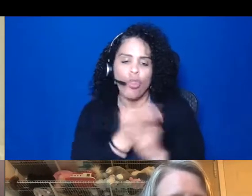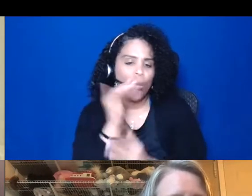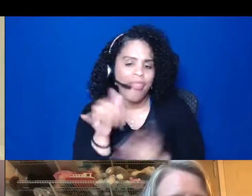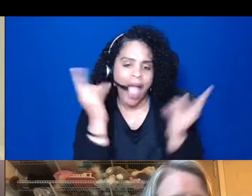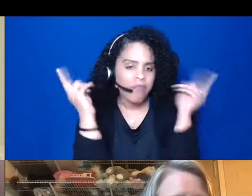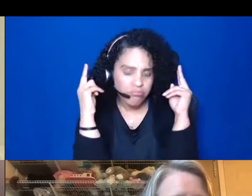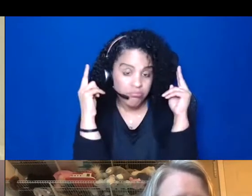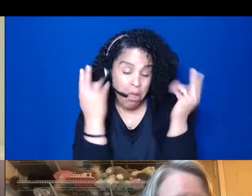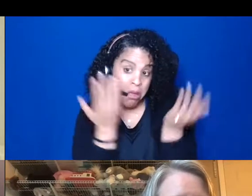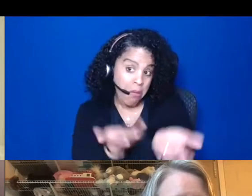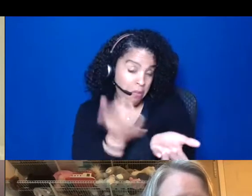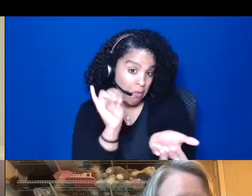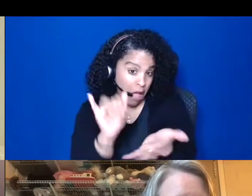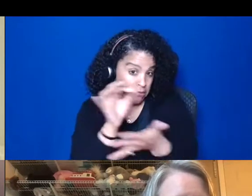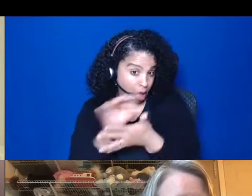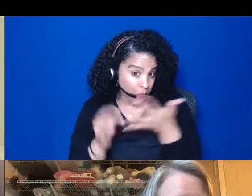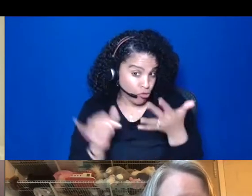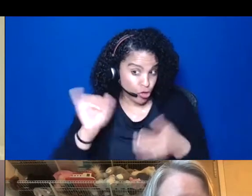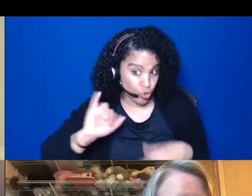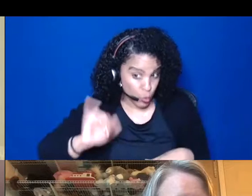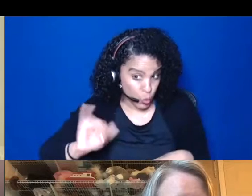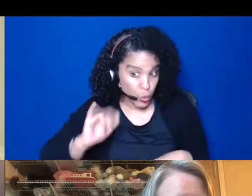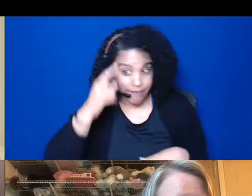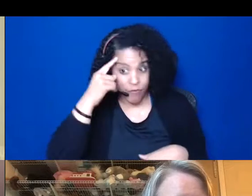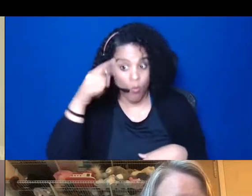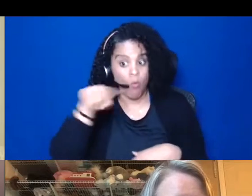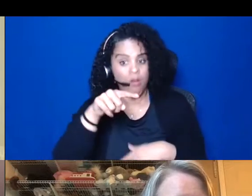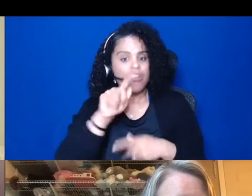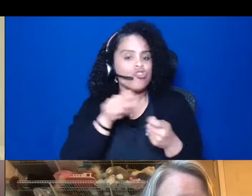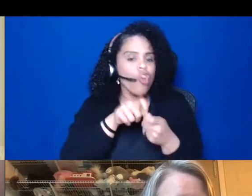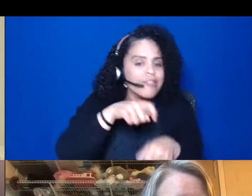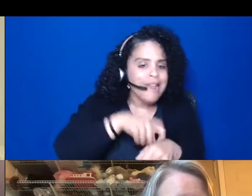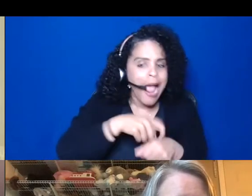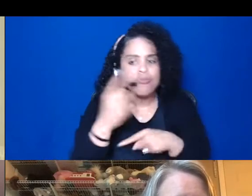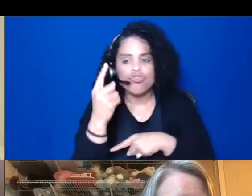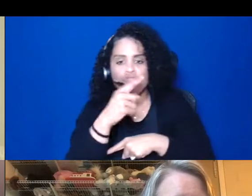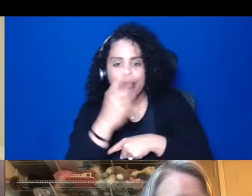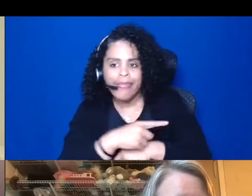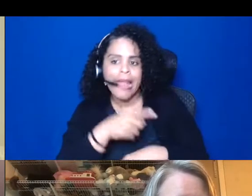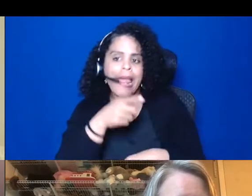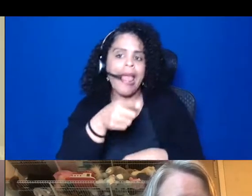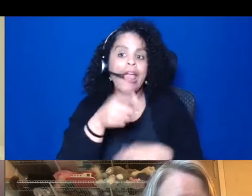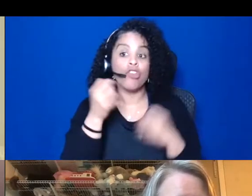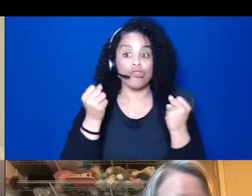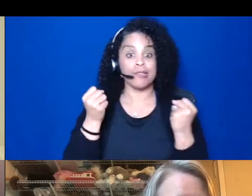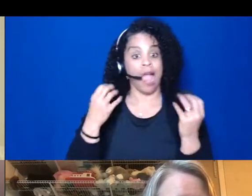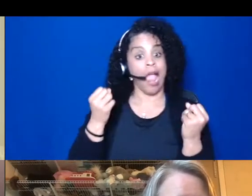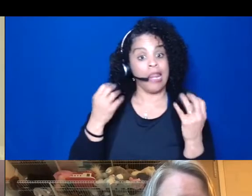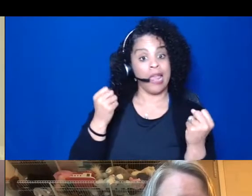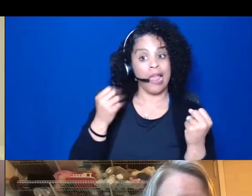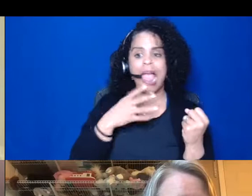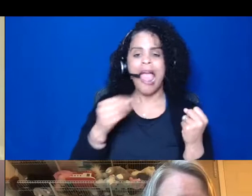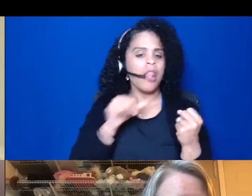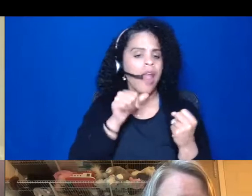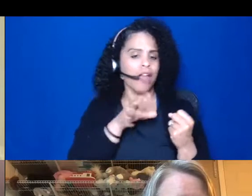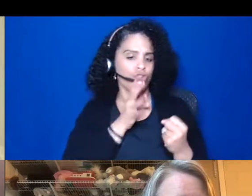So that's an option as well for certain times during the day when you're signing and you're not